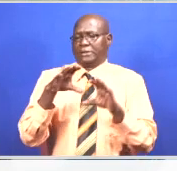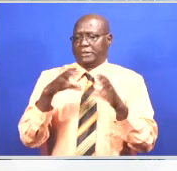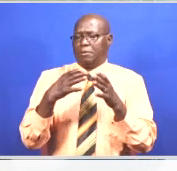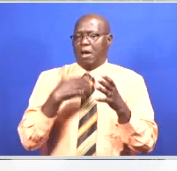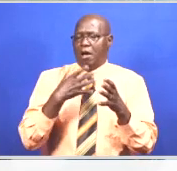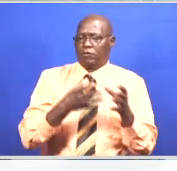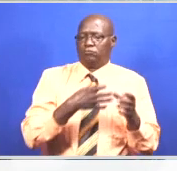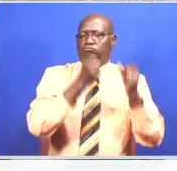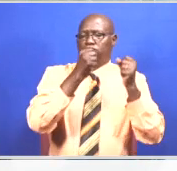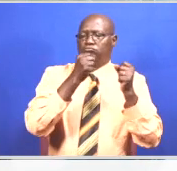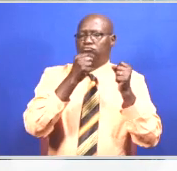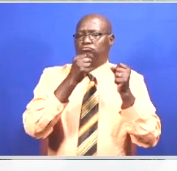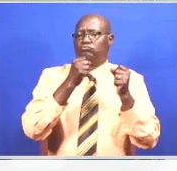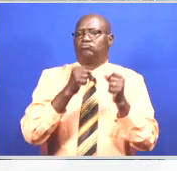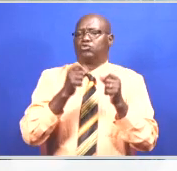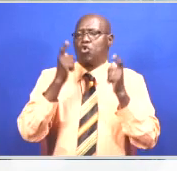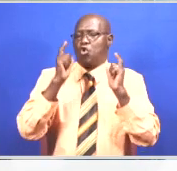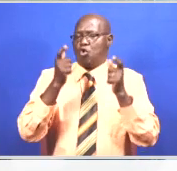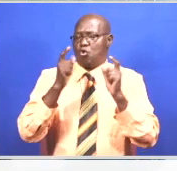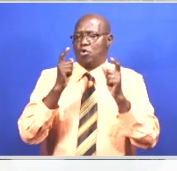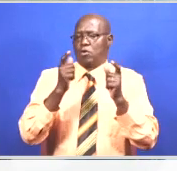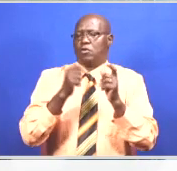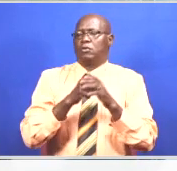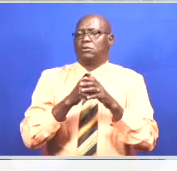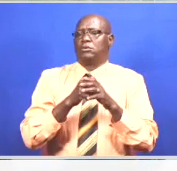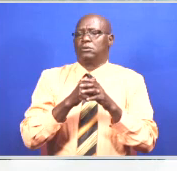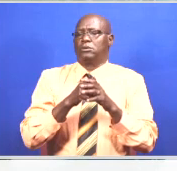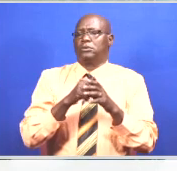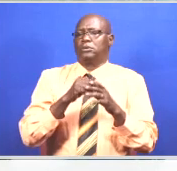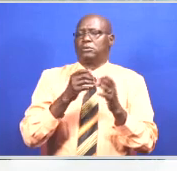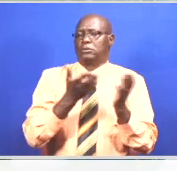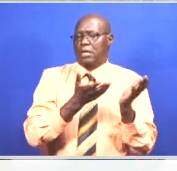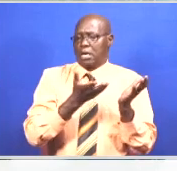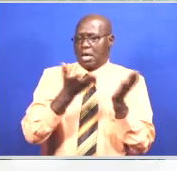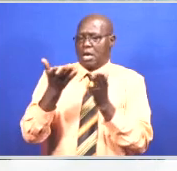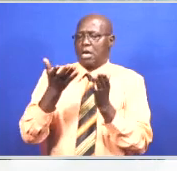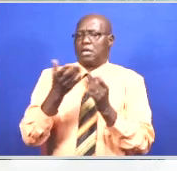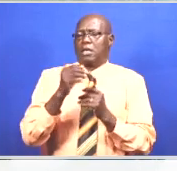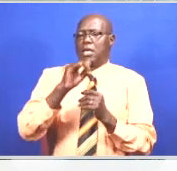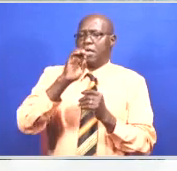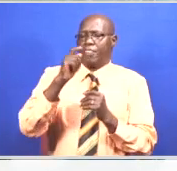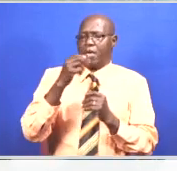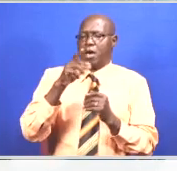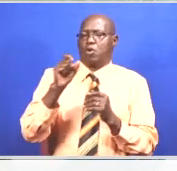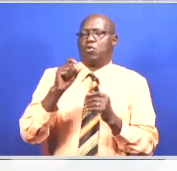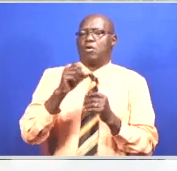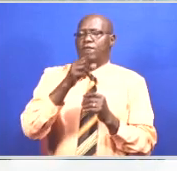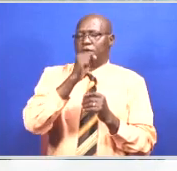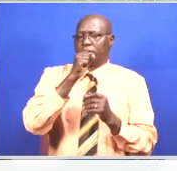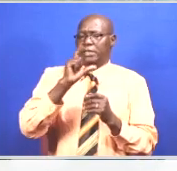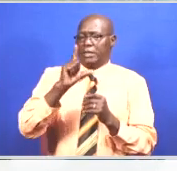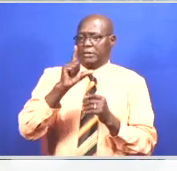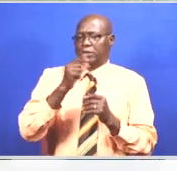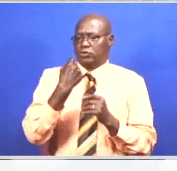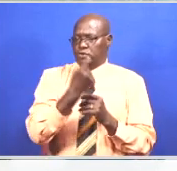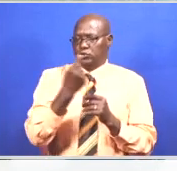a truck carrying 54 drums of unaccustomed ethanol. The drums were carrying 250 litres each with an